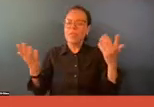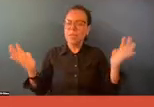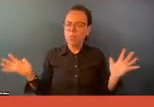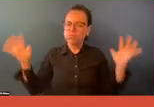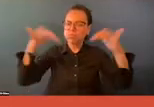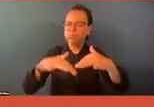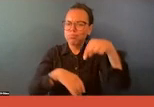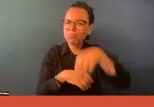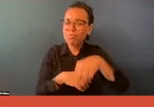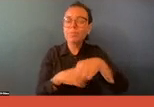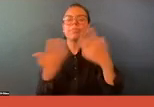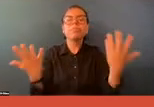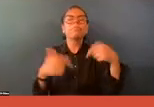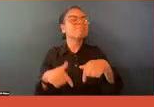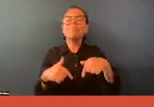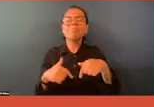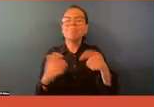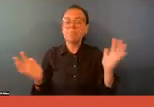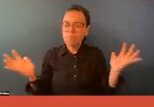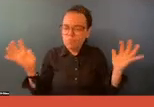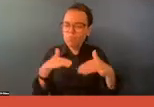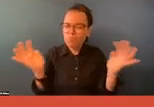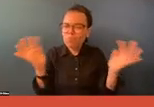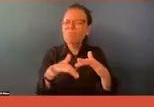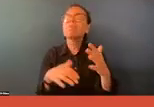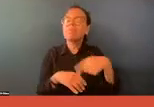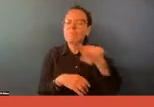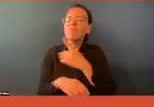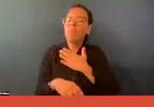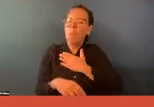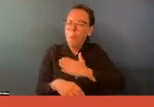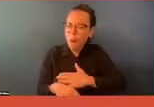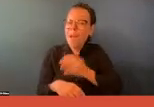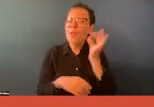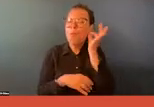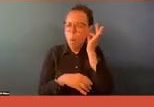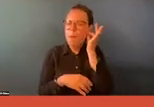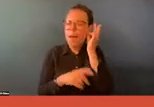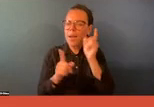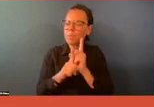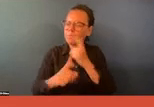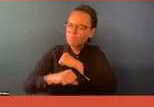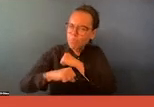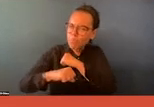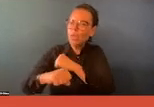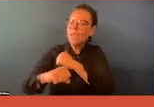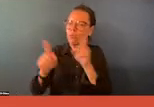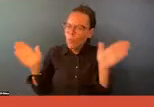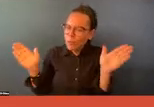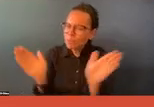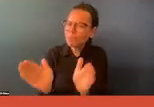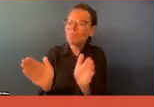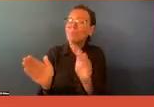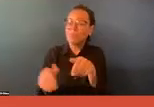today. Your attendance signifies your commitment to protect the because of women's well-being